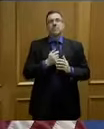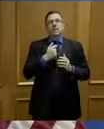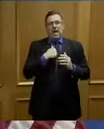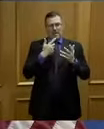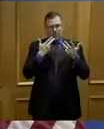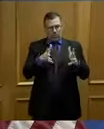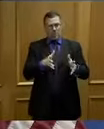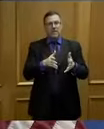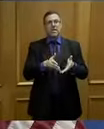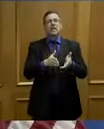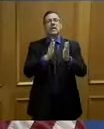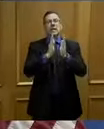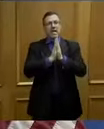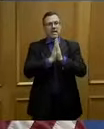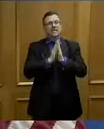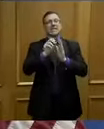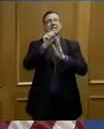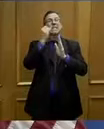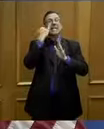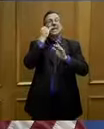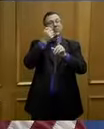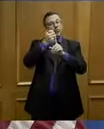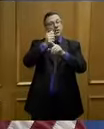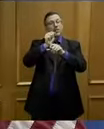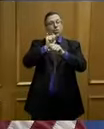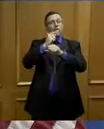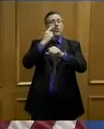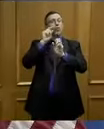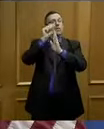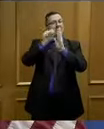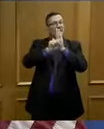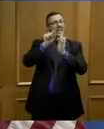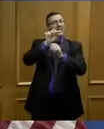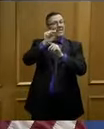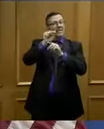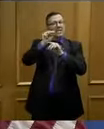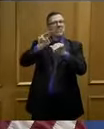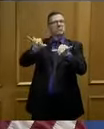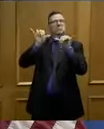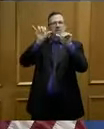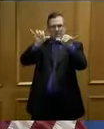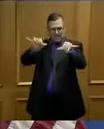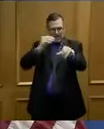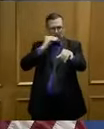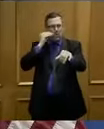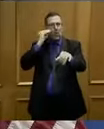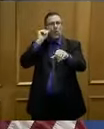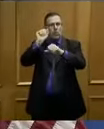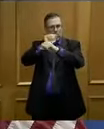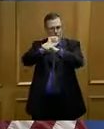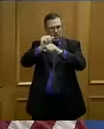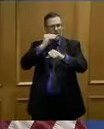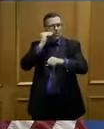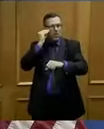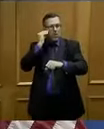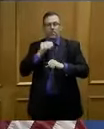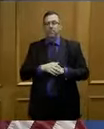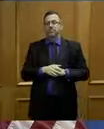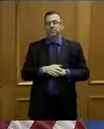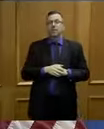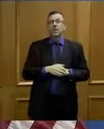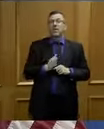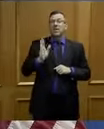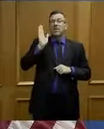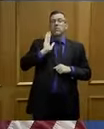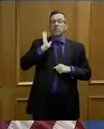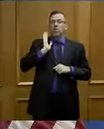workers who are currently working from home to remain working from home. We originally had